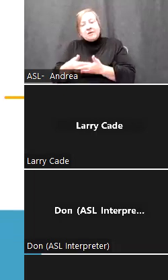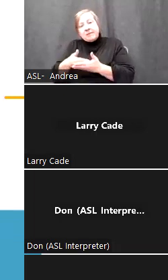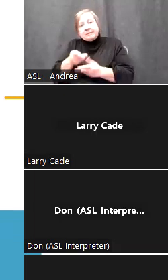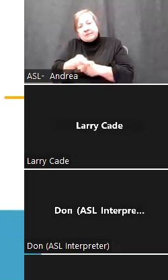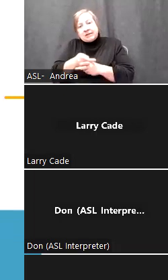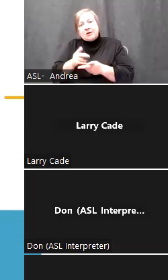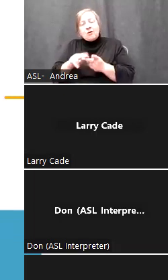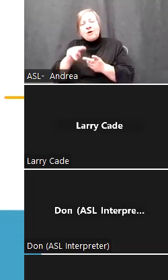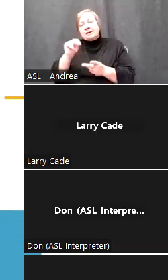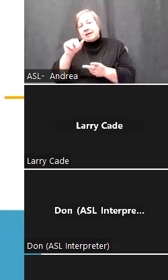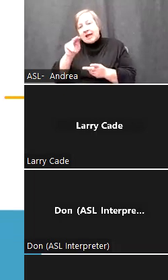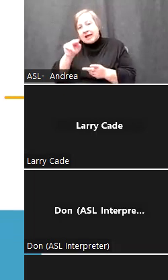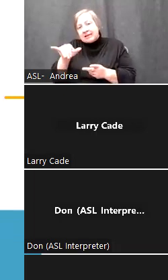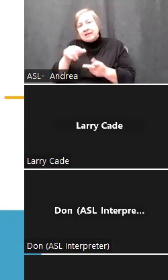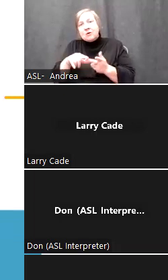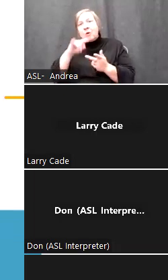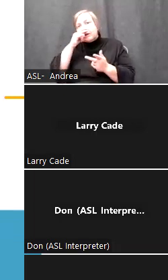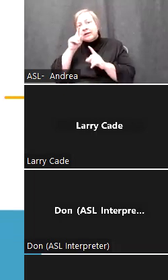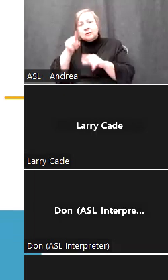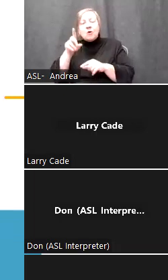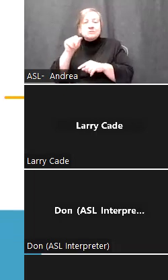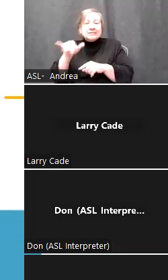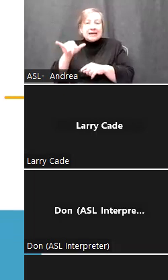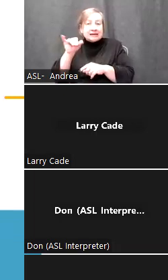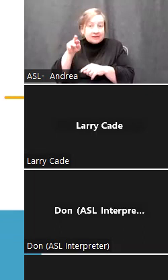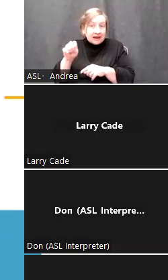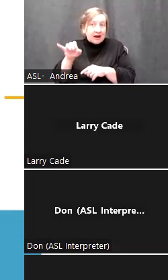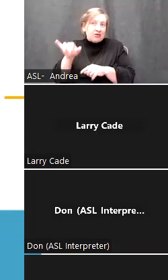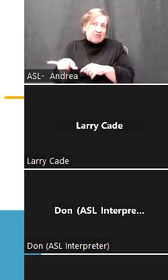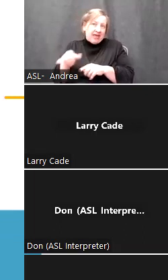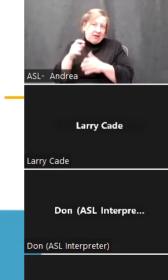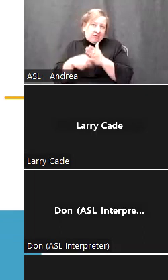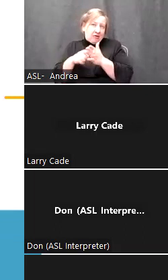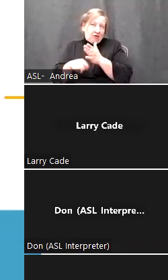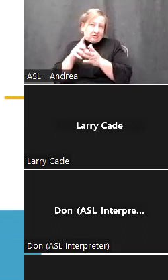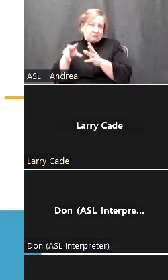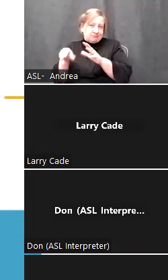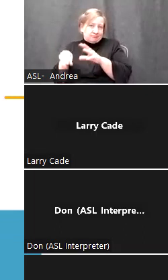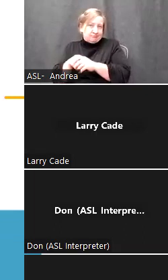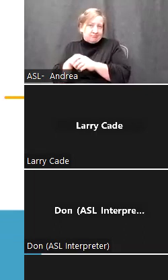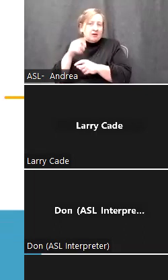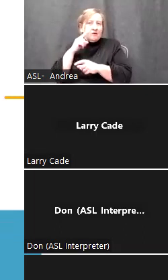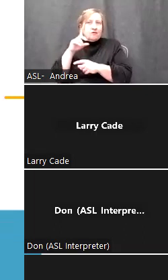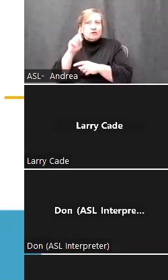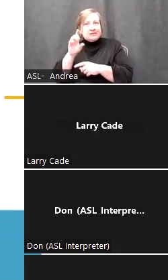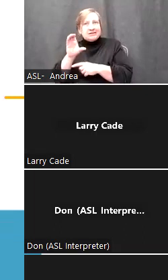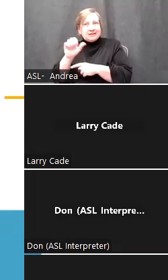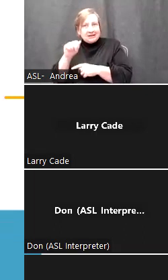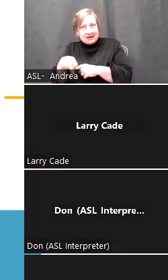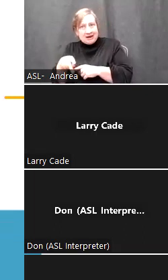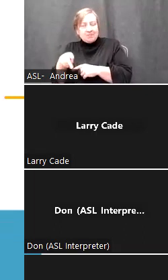a nanny, or your child goes to a daycare facility, those are the costs that an employee would use a DCAP benefit